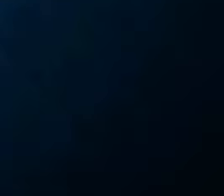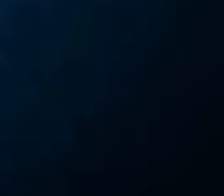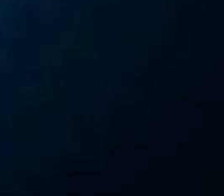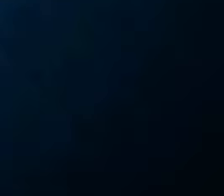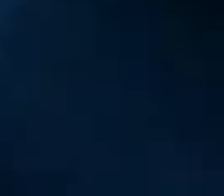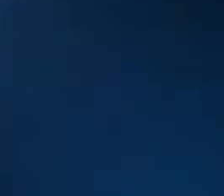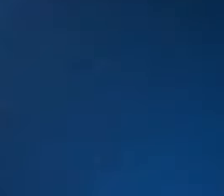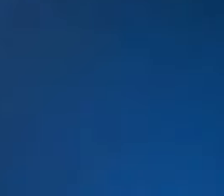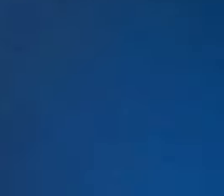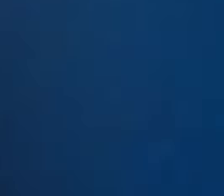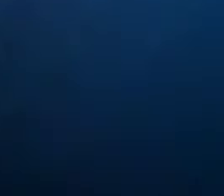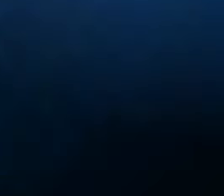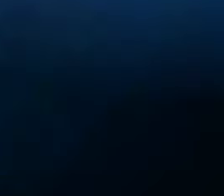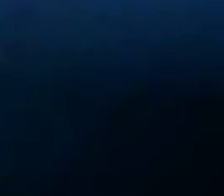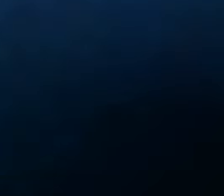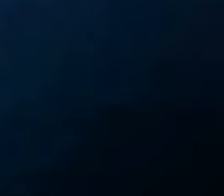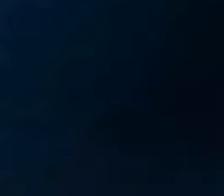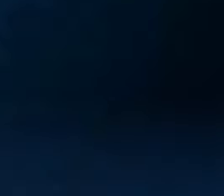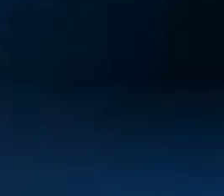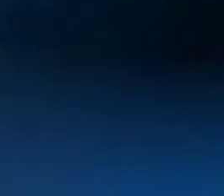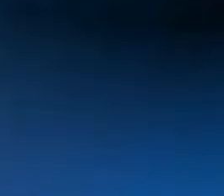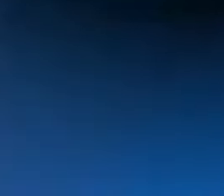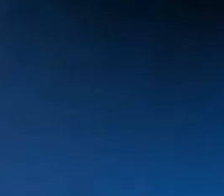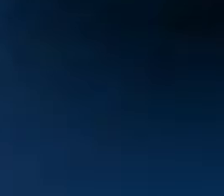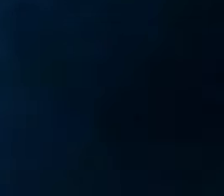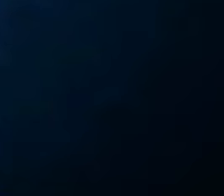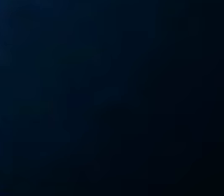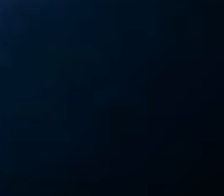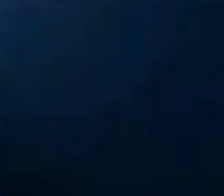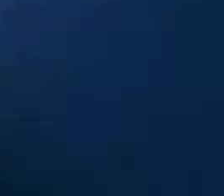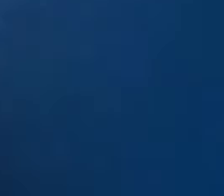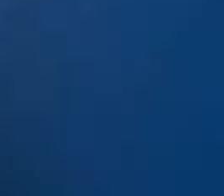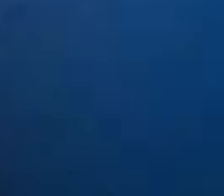Bible says, mark such people and avoid them.